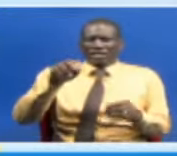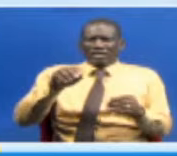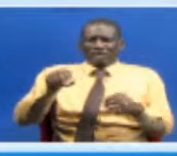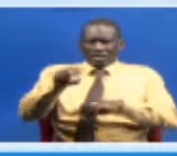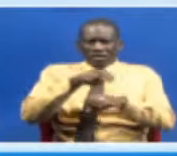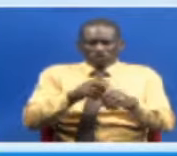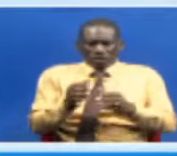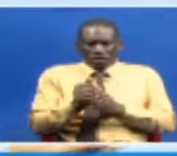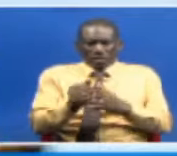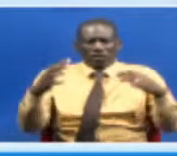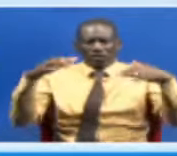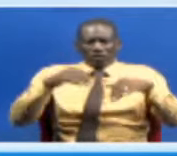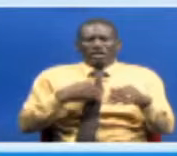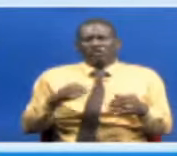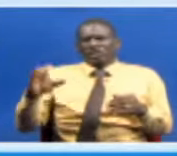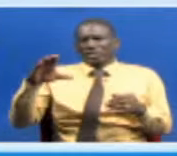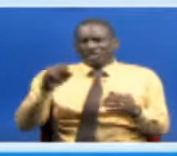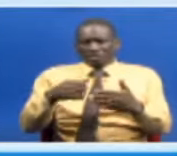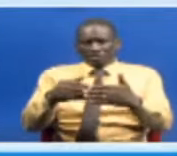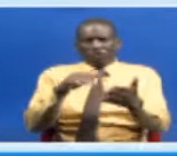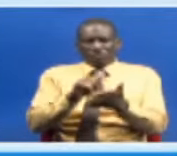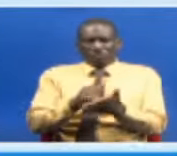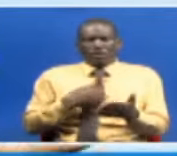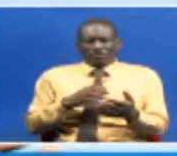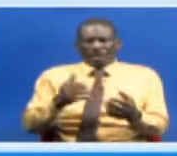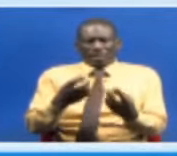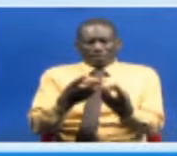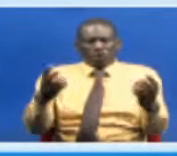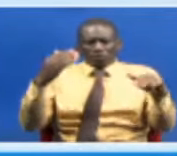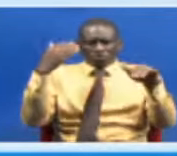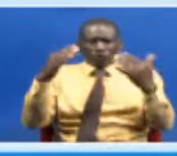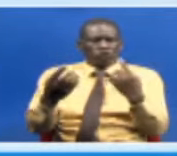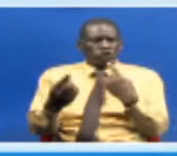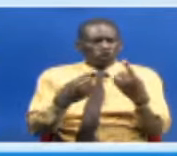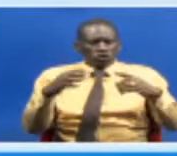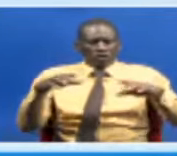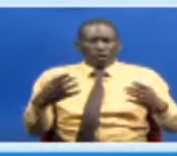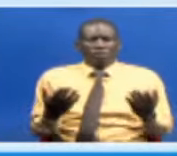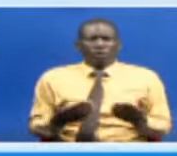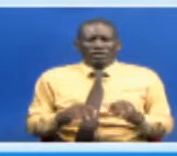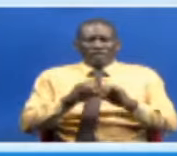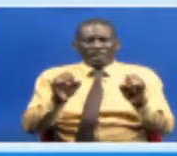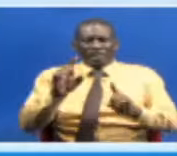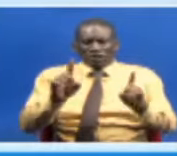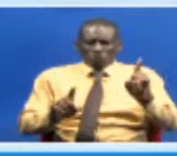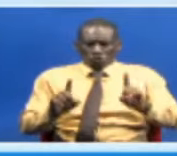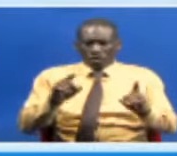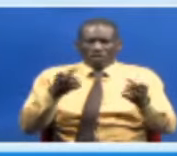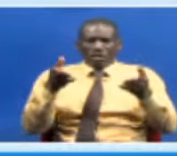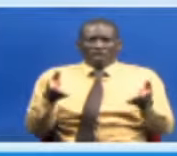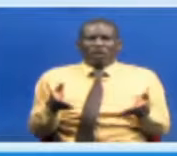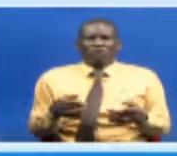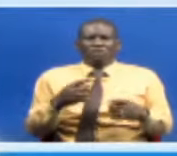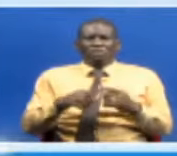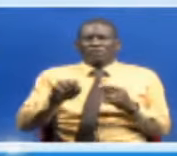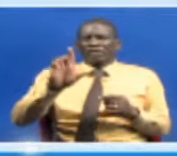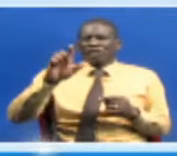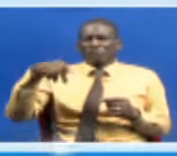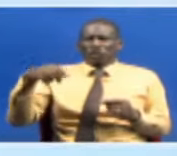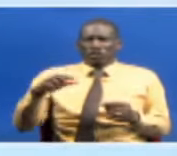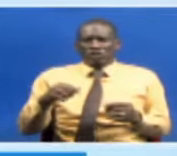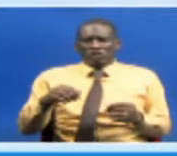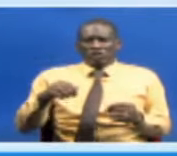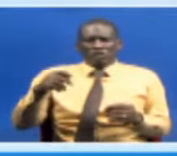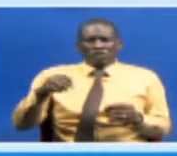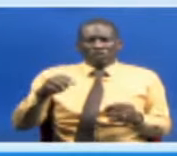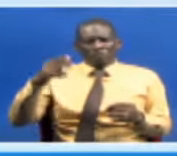had Waziri here, and earlier on we had another panel of experts talking about clean cooking. But the LPG growth policy, has it been